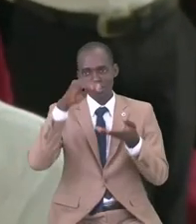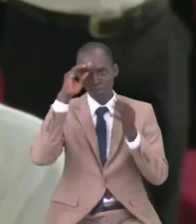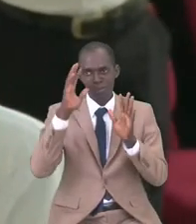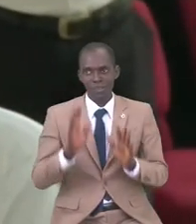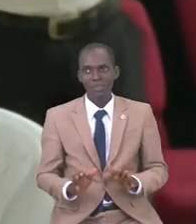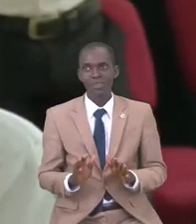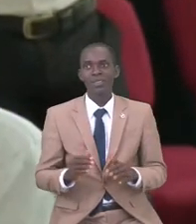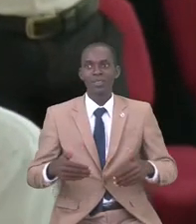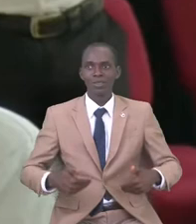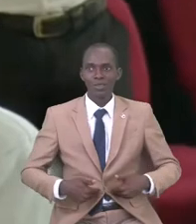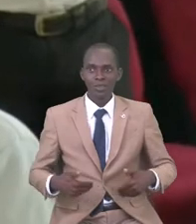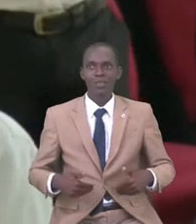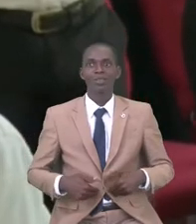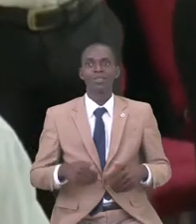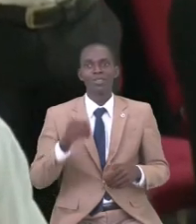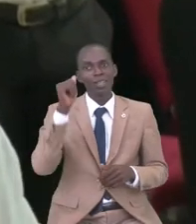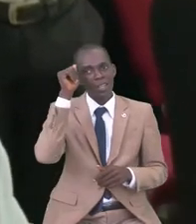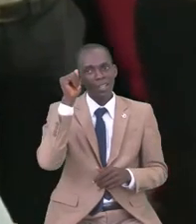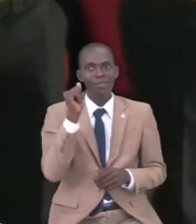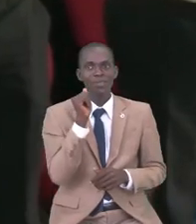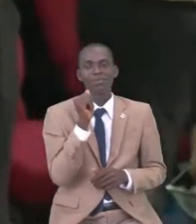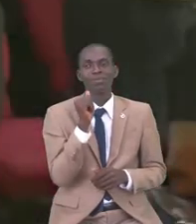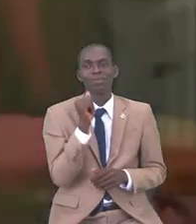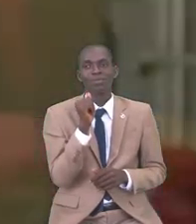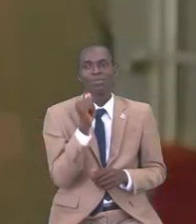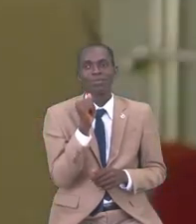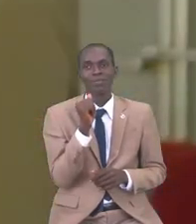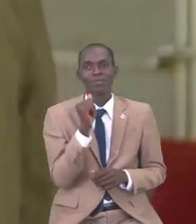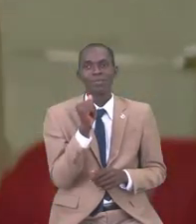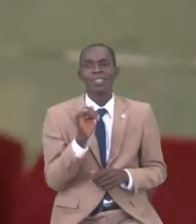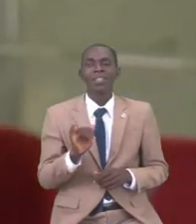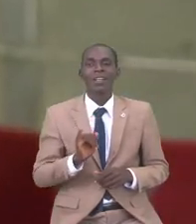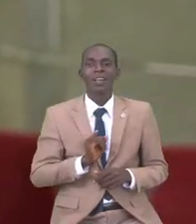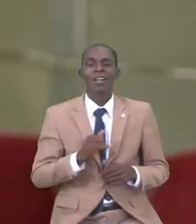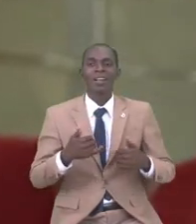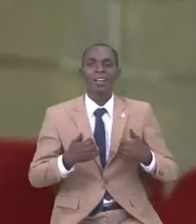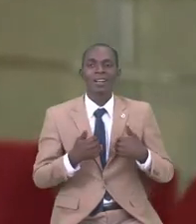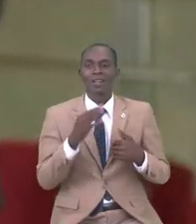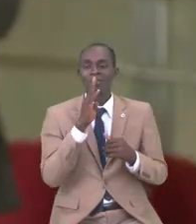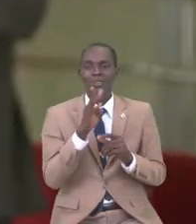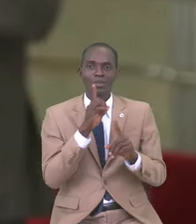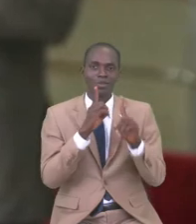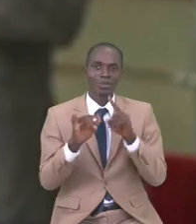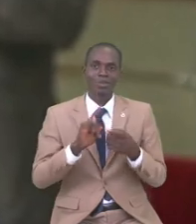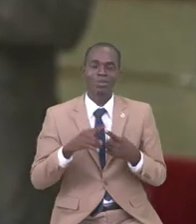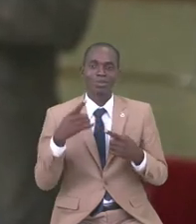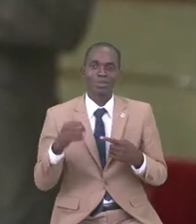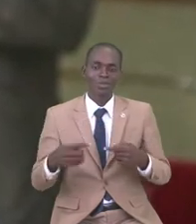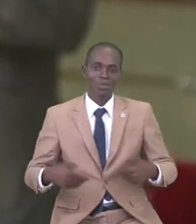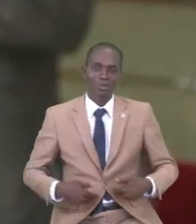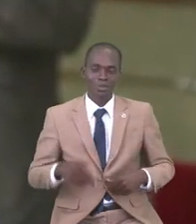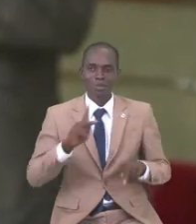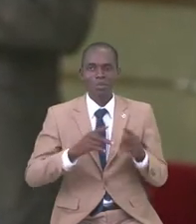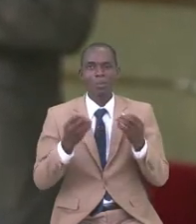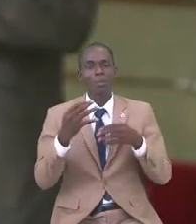our young adults. I've been talking to young people many years